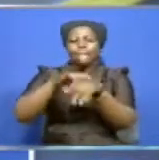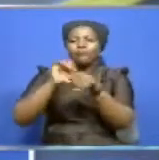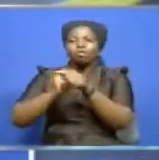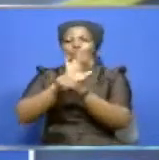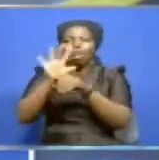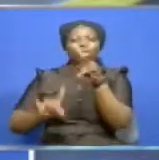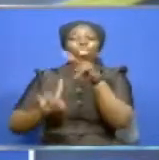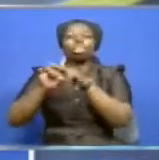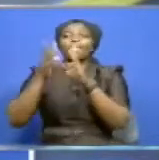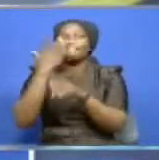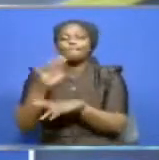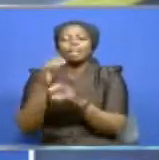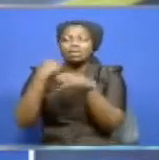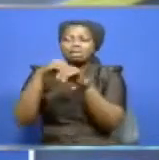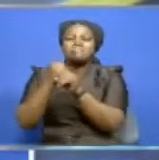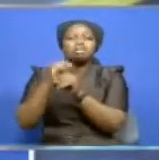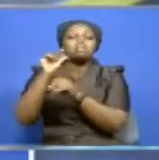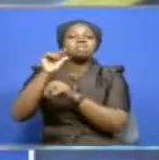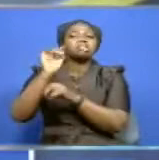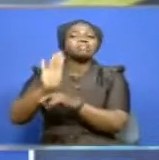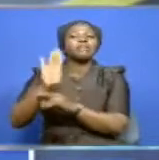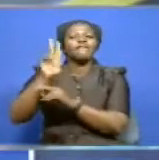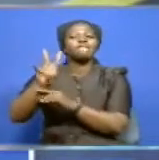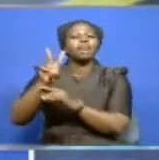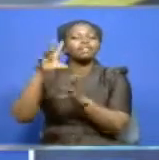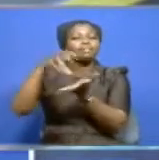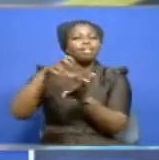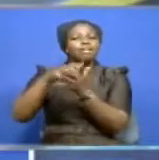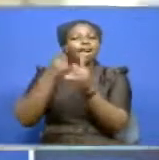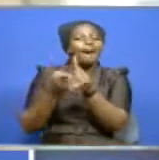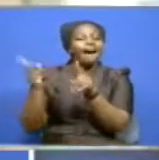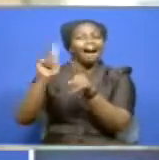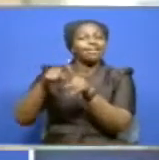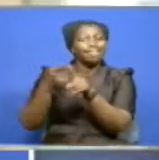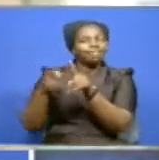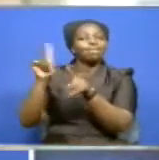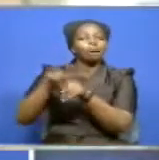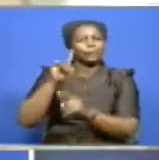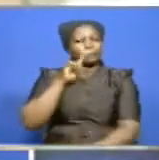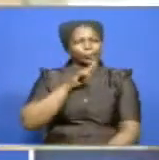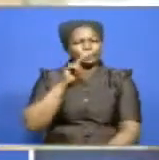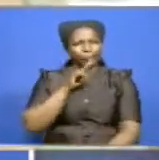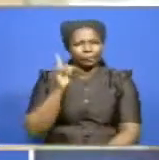a breeding ground for gender-based violence cases.